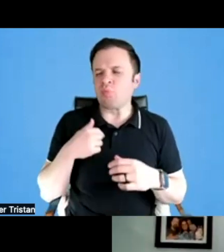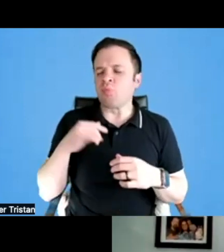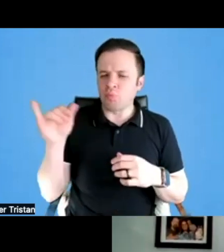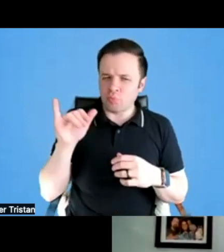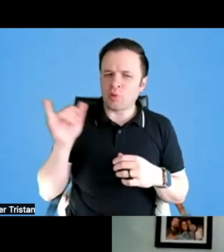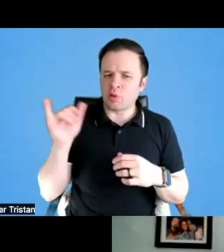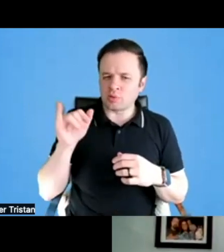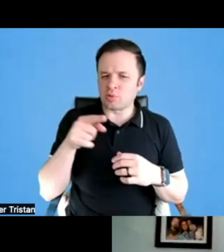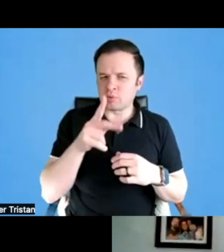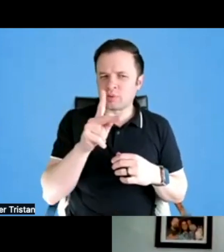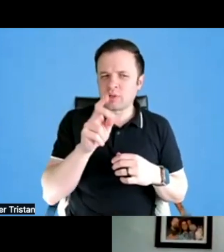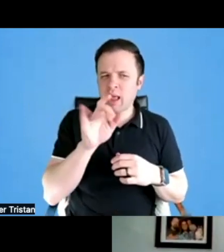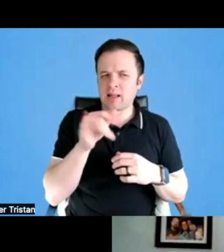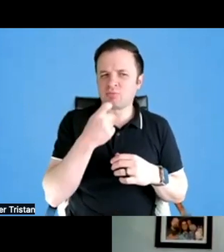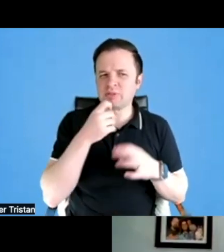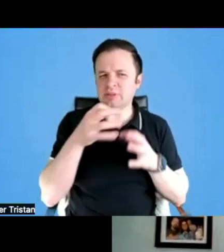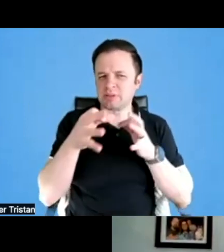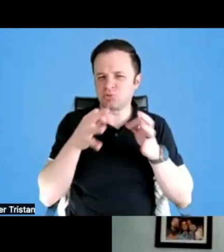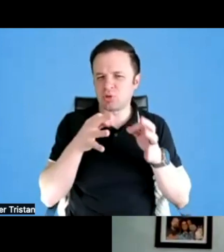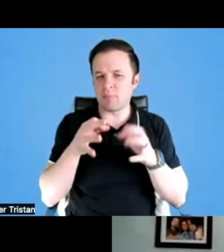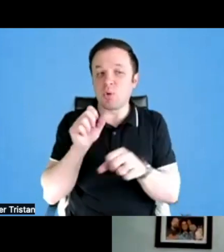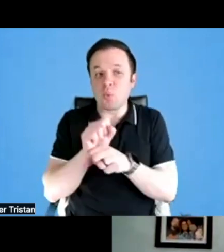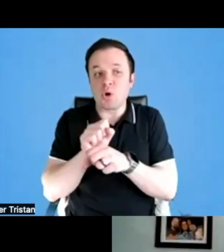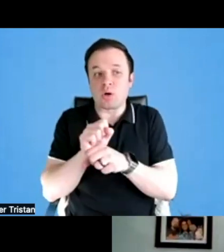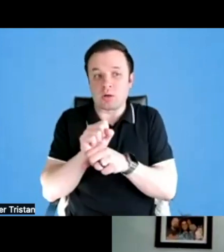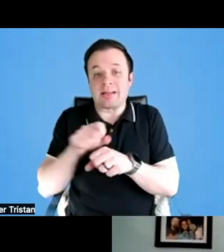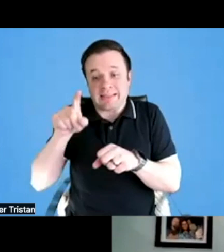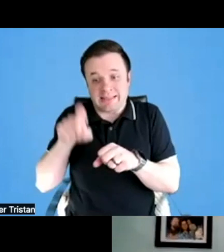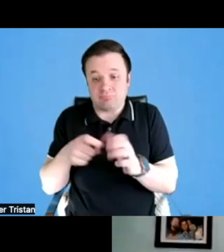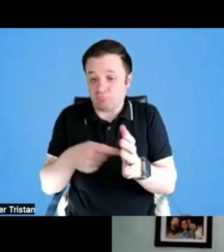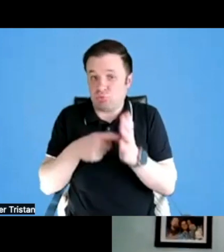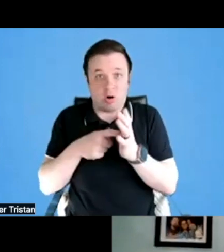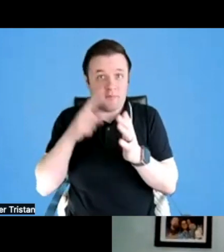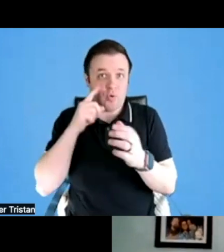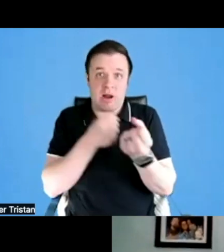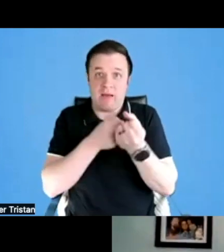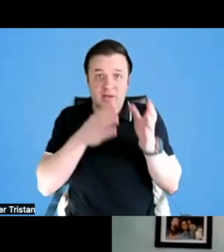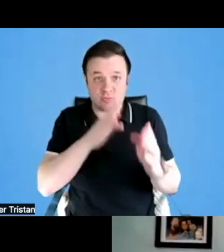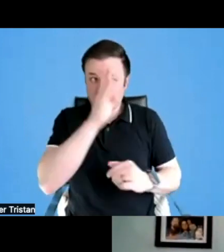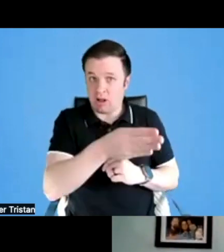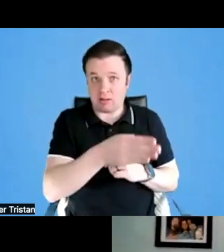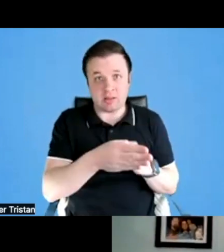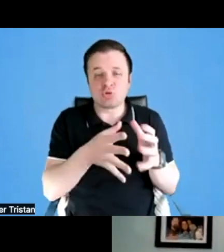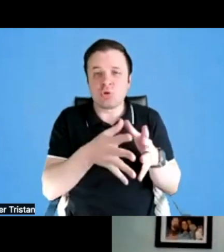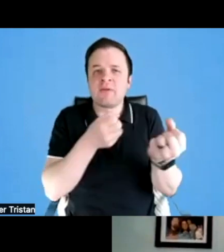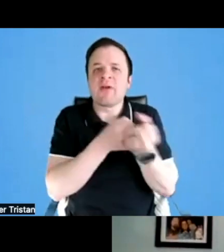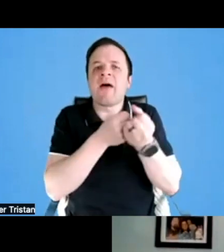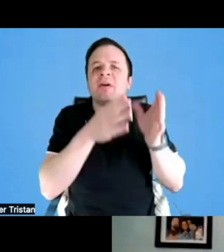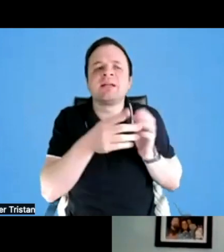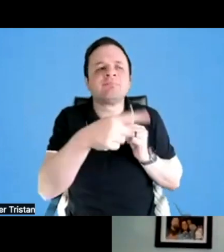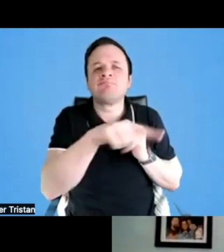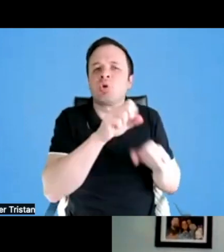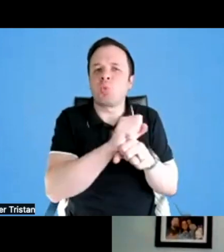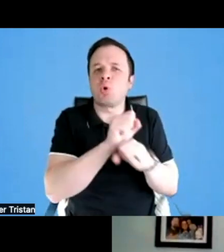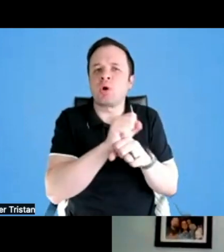kind of what Kelly has described, there's also the work that has to happen with the advocates directly. So many of the advocates that work at